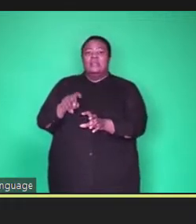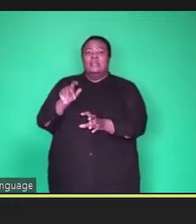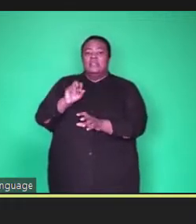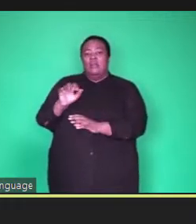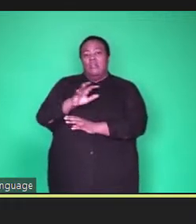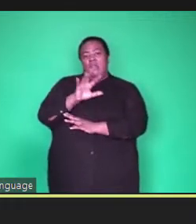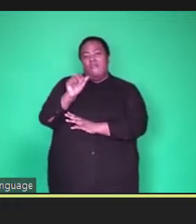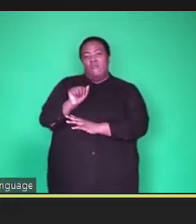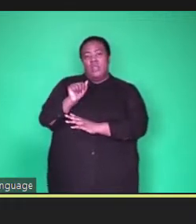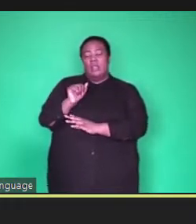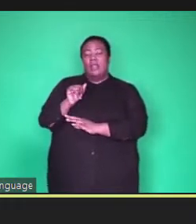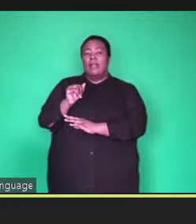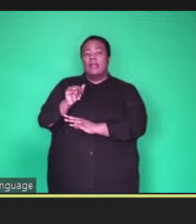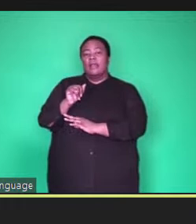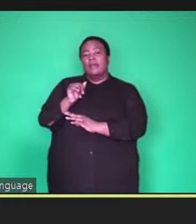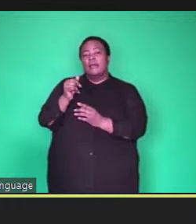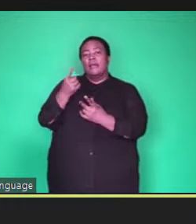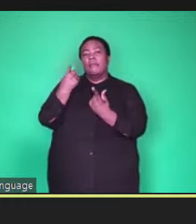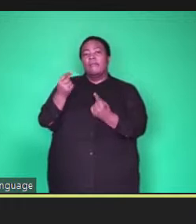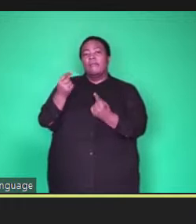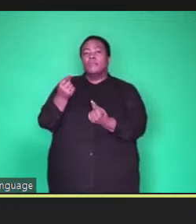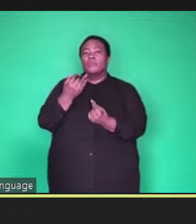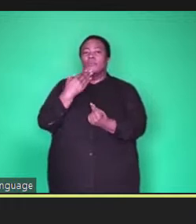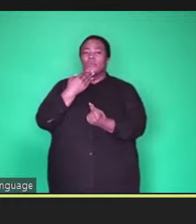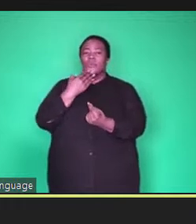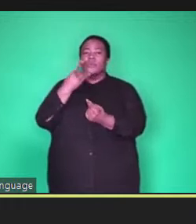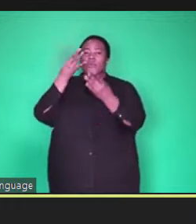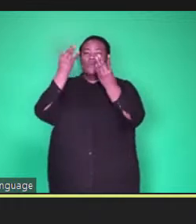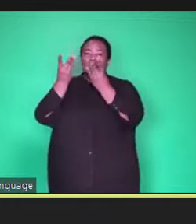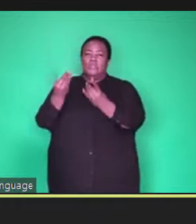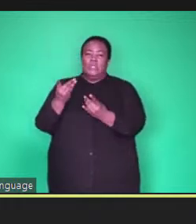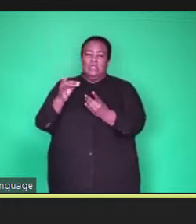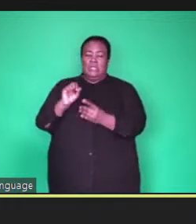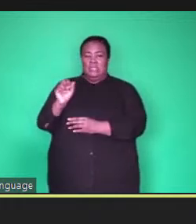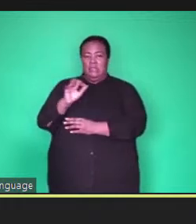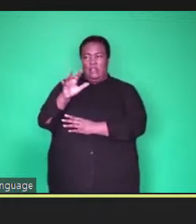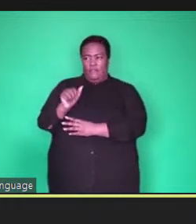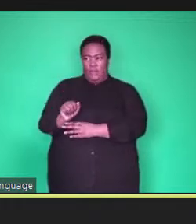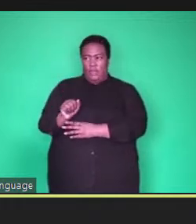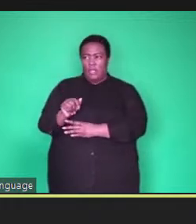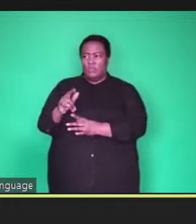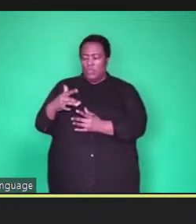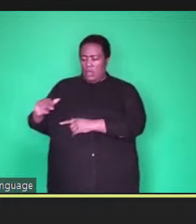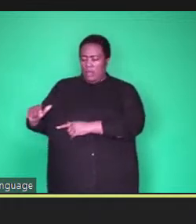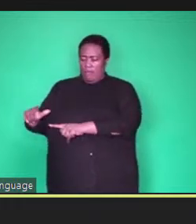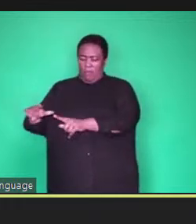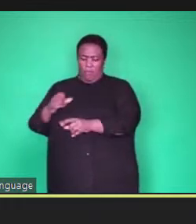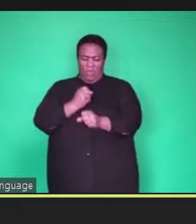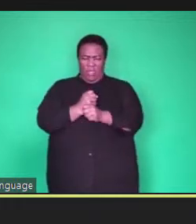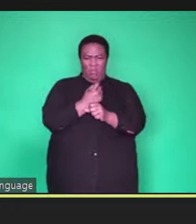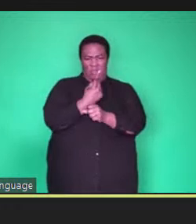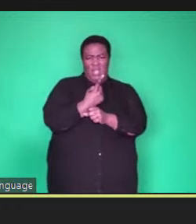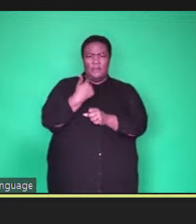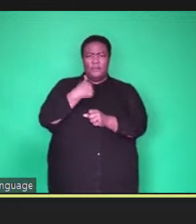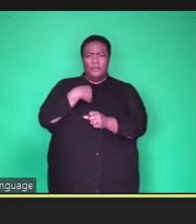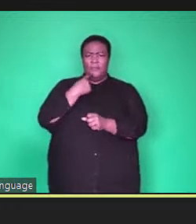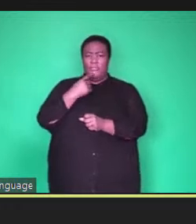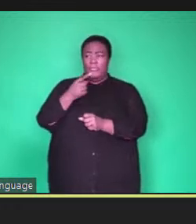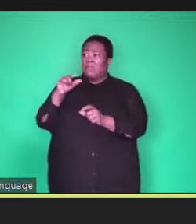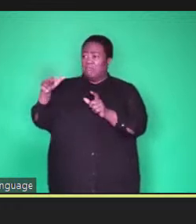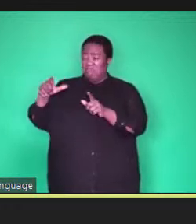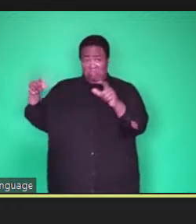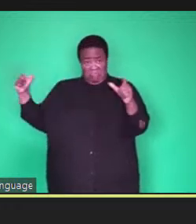Right, the Limpopo-Gauteng corridor or stream, we mentioned that already. It's actually the biggest of all